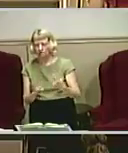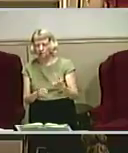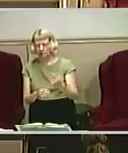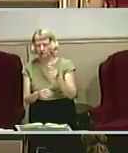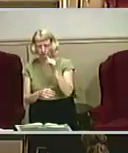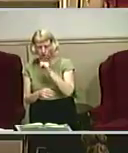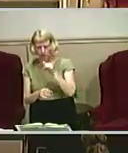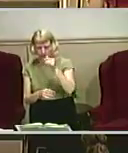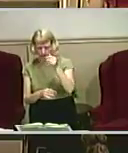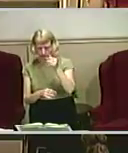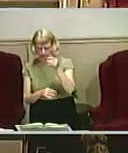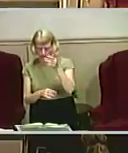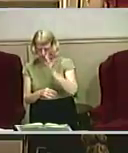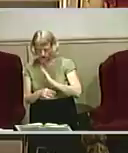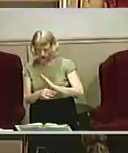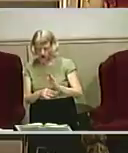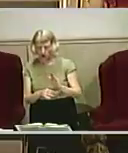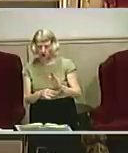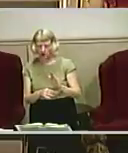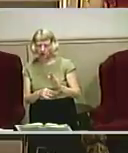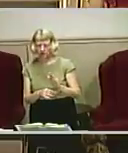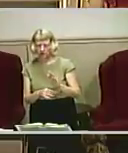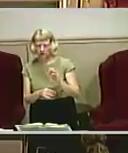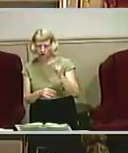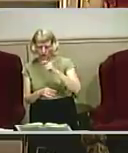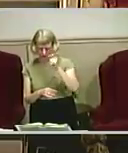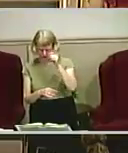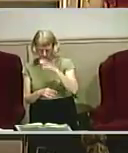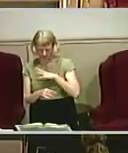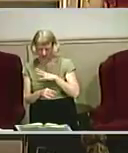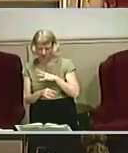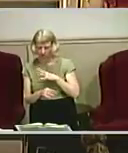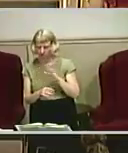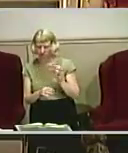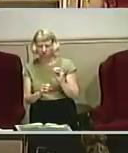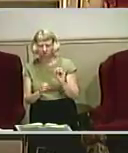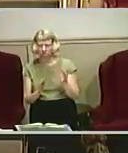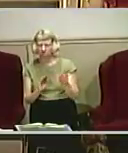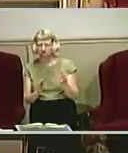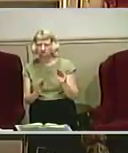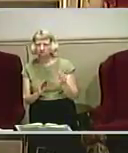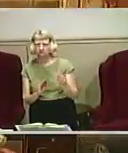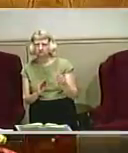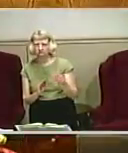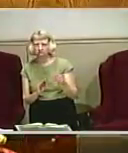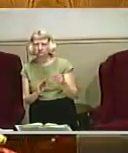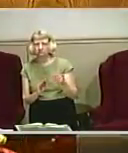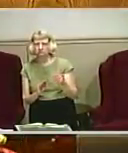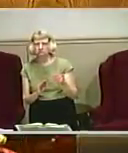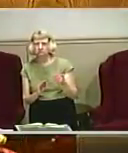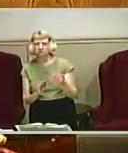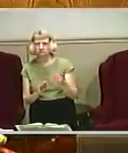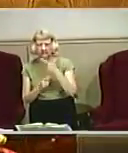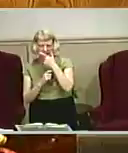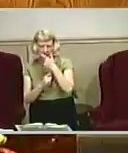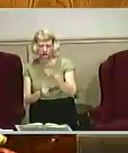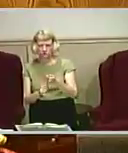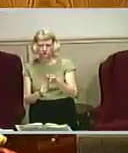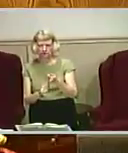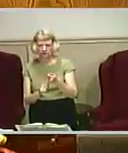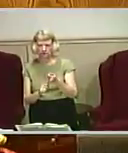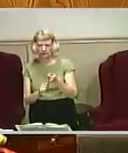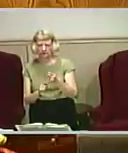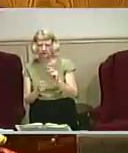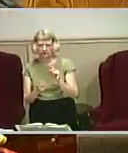foolishness of God, the foolishness of man, the wisdom of man, you put that in, when we talk about wise guys, we're talking about foolishness. Isn't that interesting how that